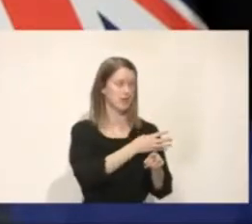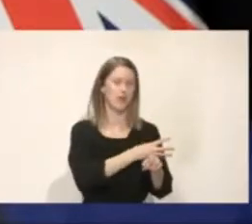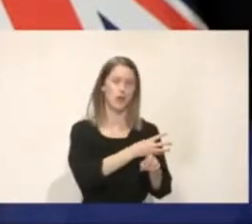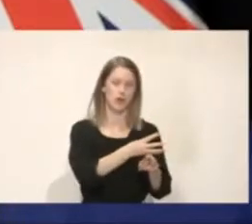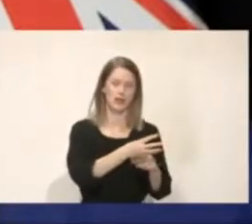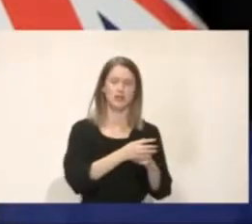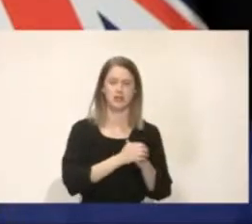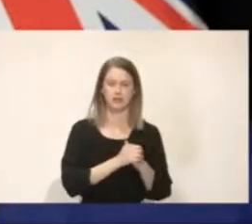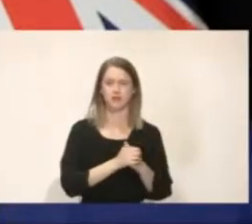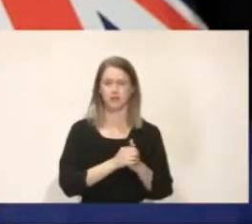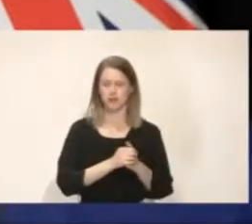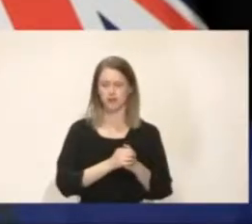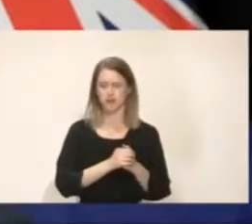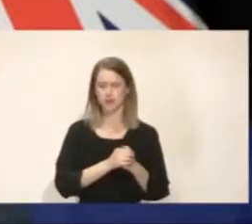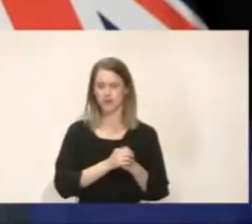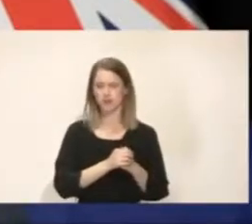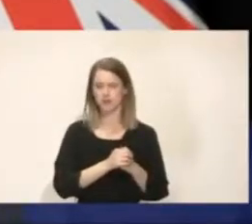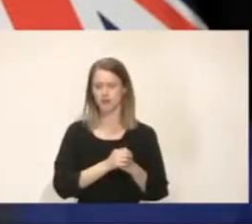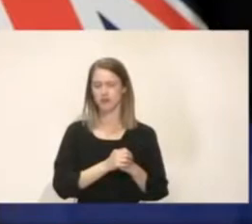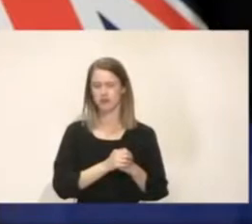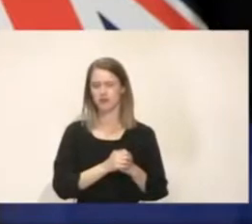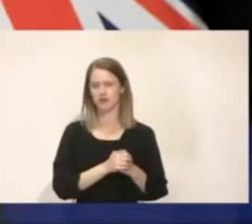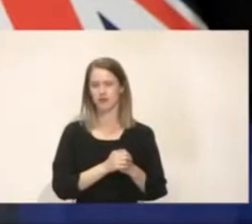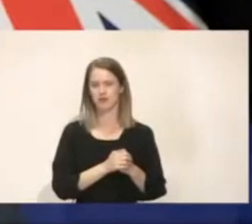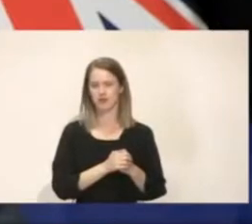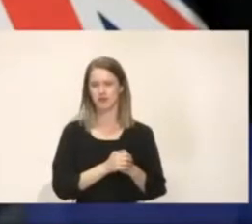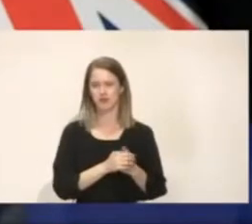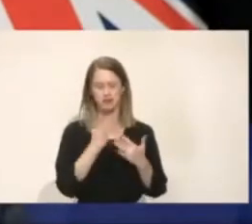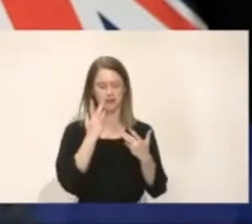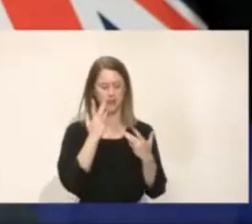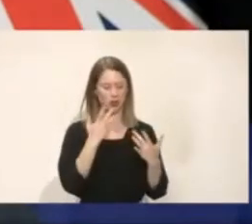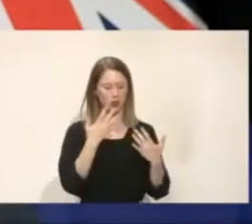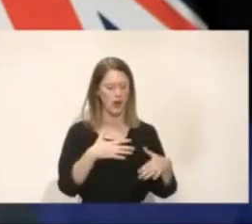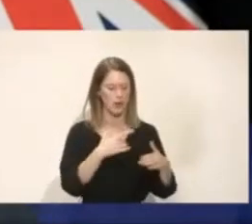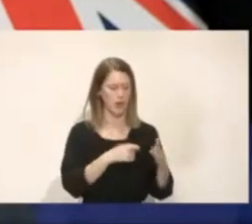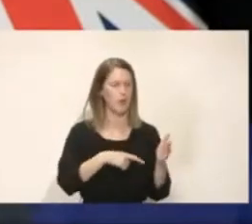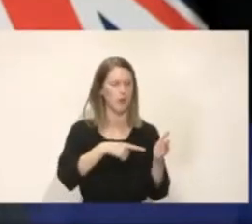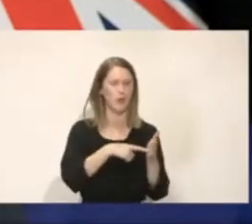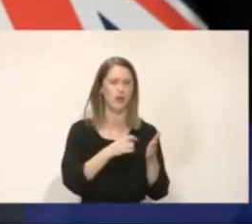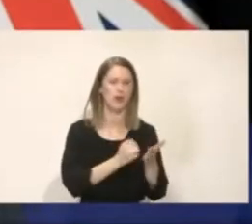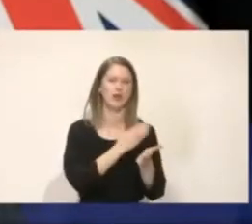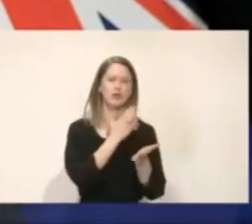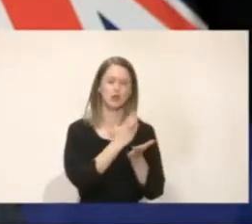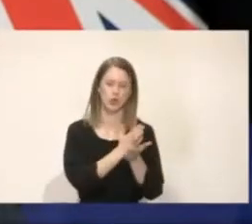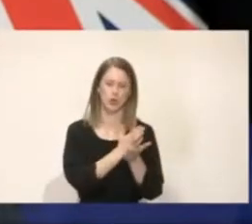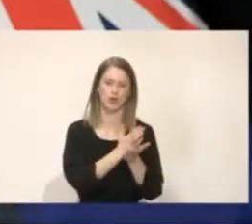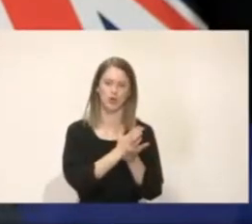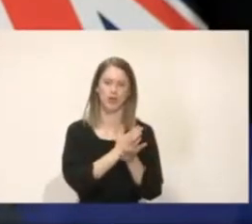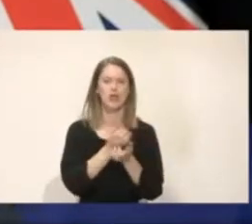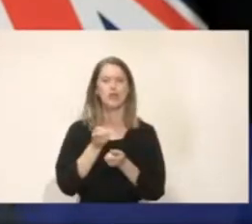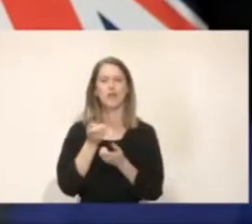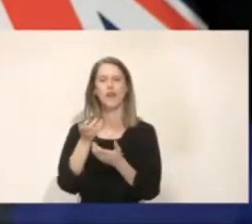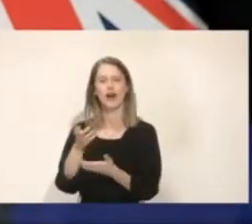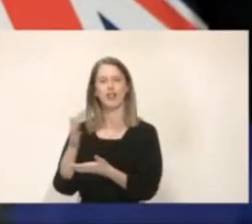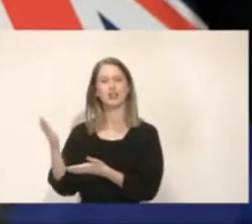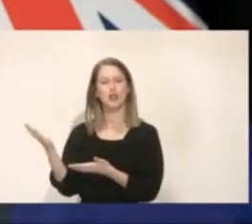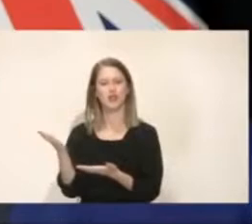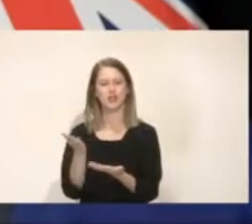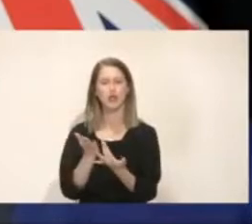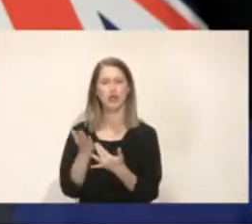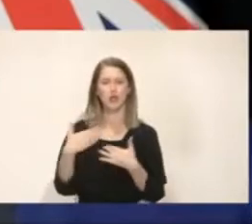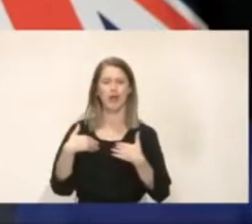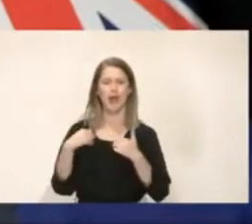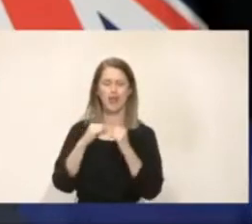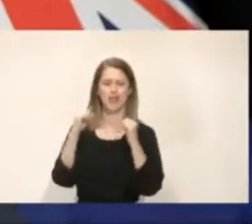outbreak over the last few weeks. And I think it just reinforces the importance of making sure that we are providing services across the